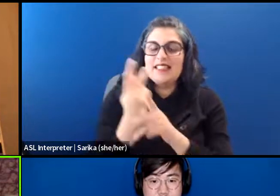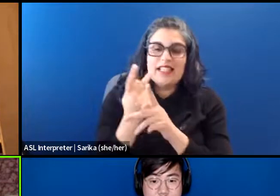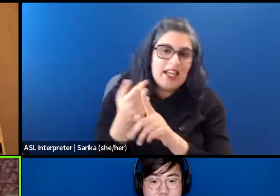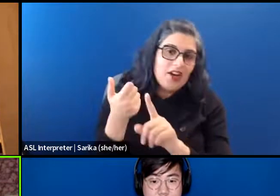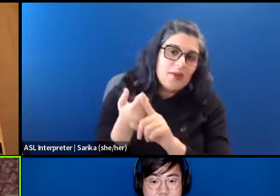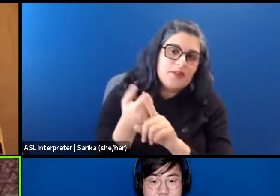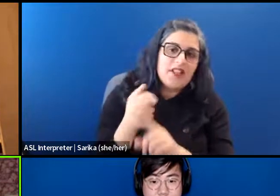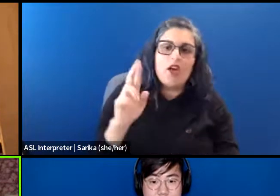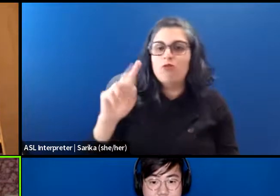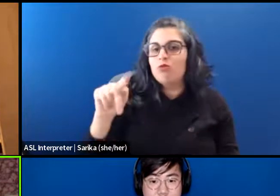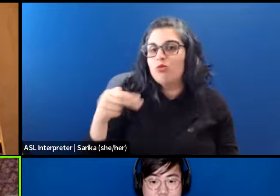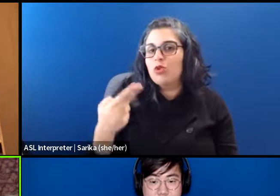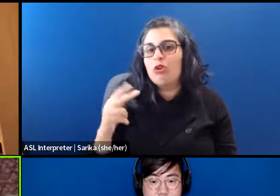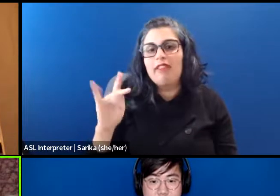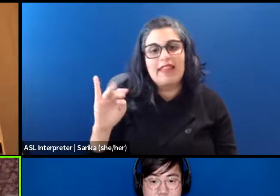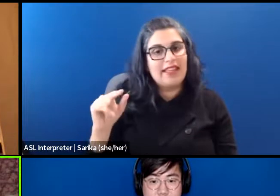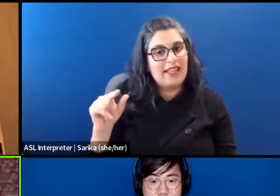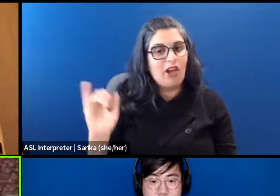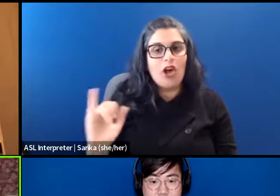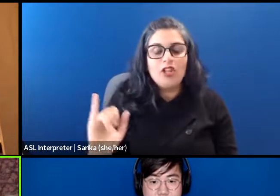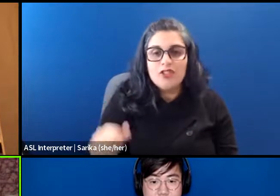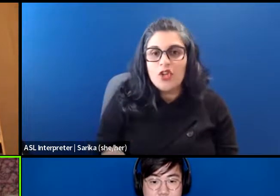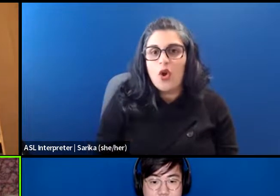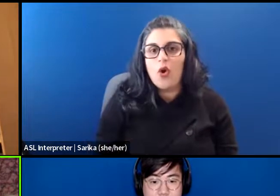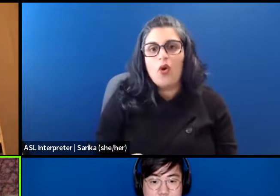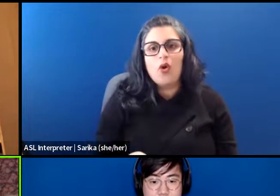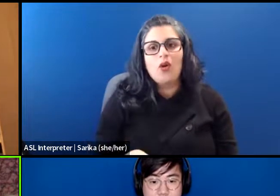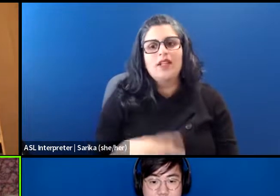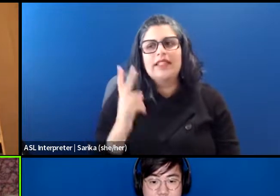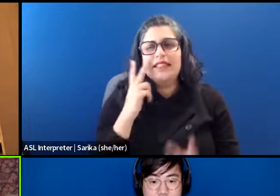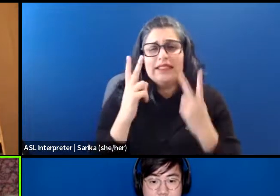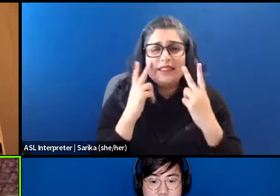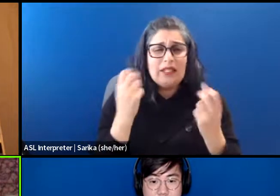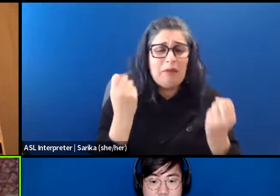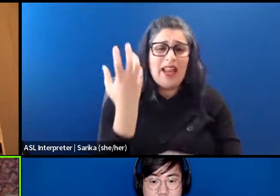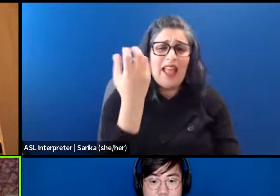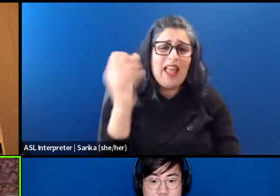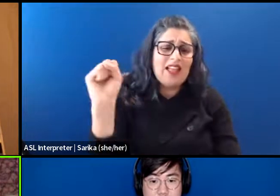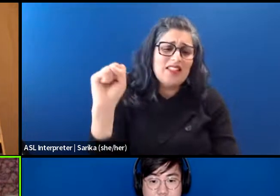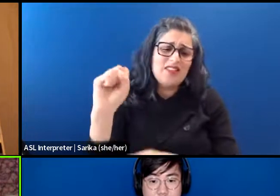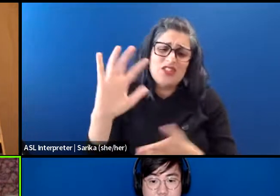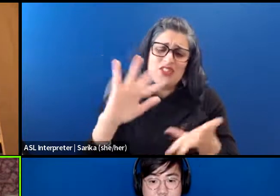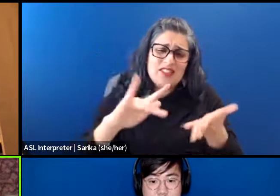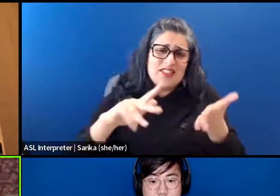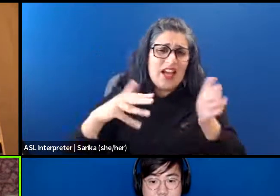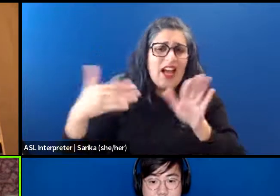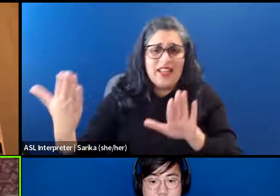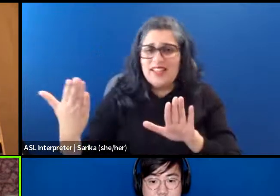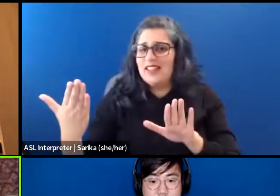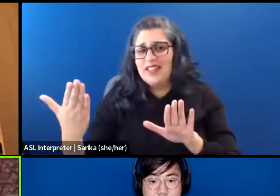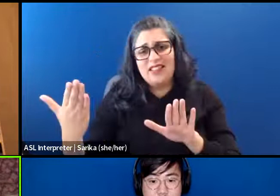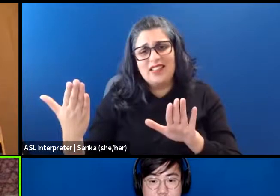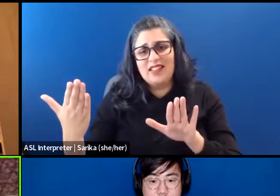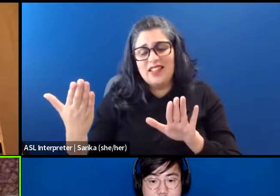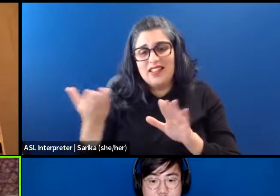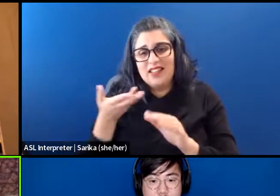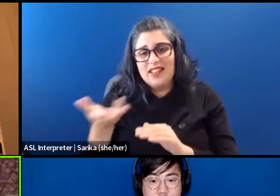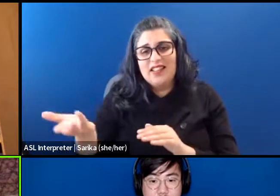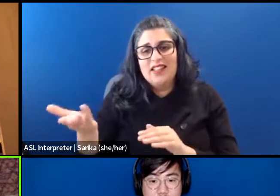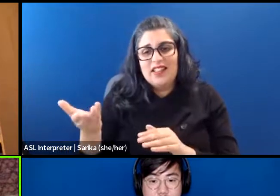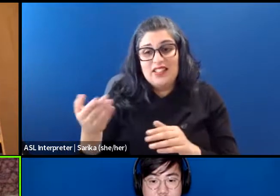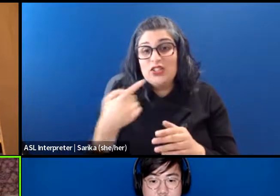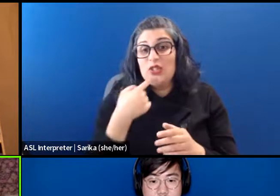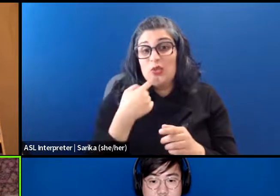about how she has seen so many activists dying on the vine. She uses that